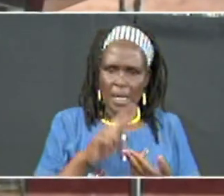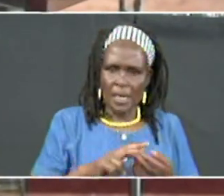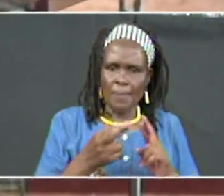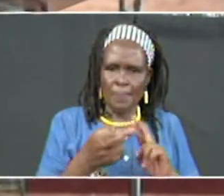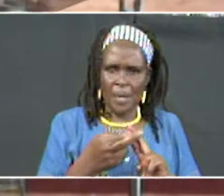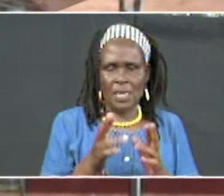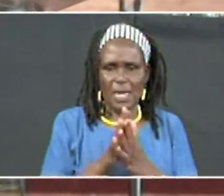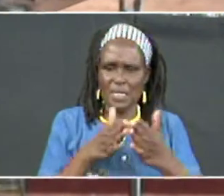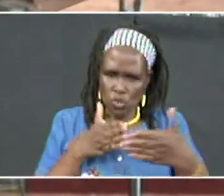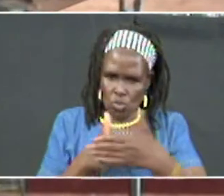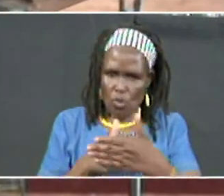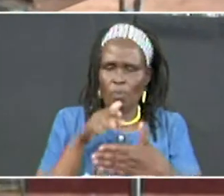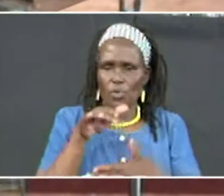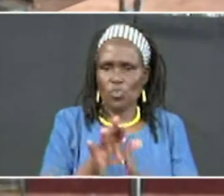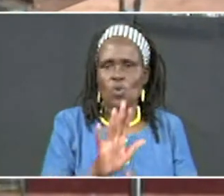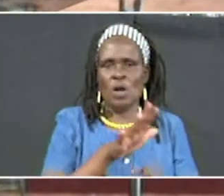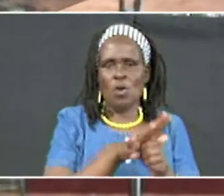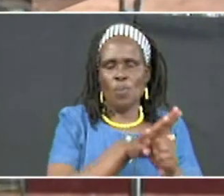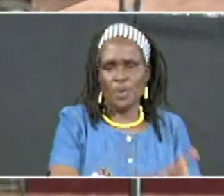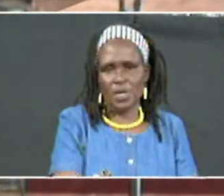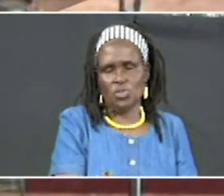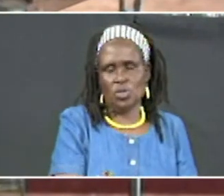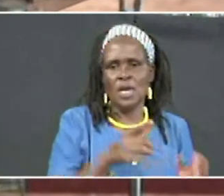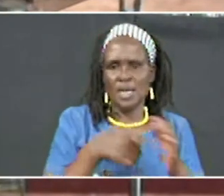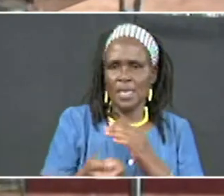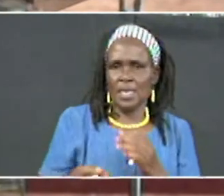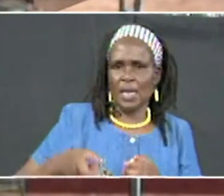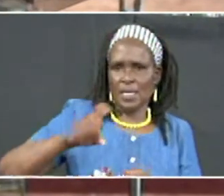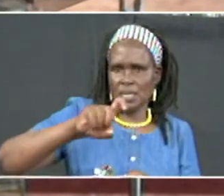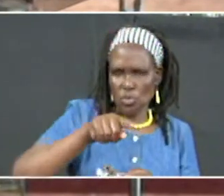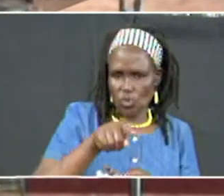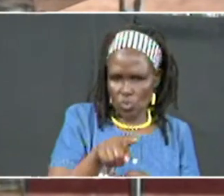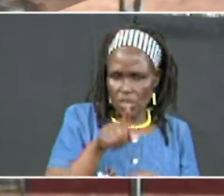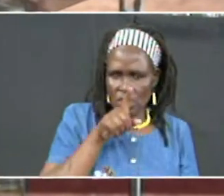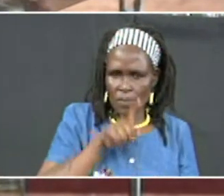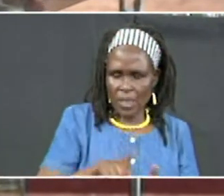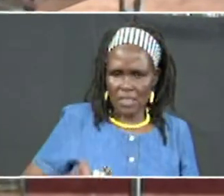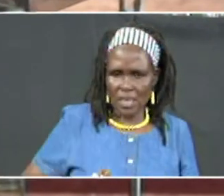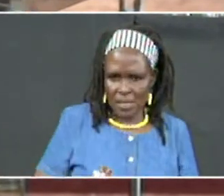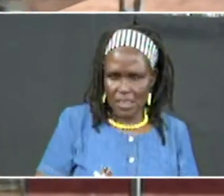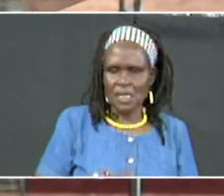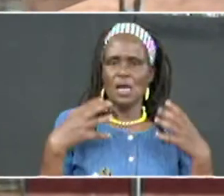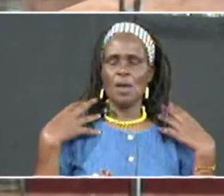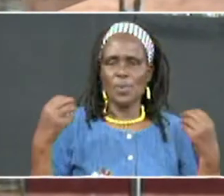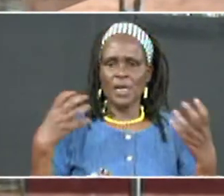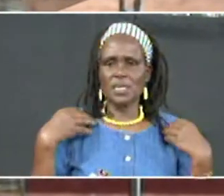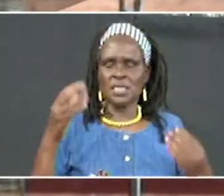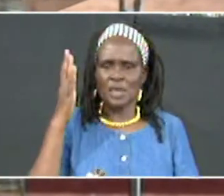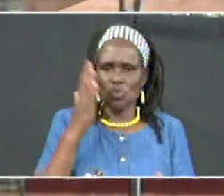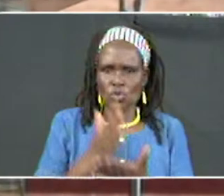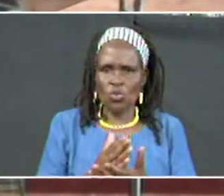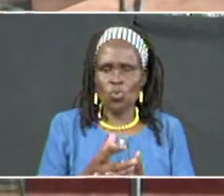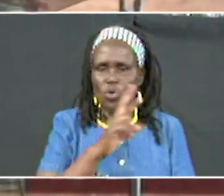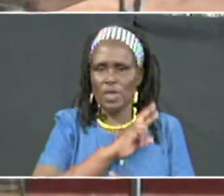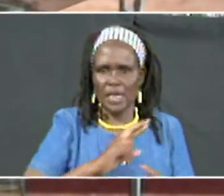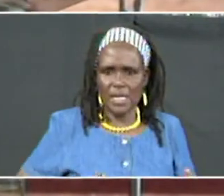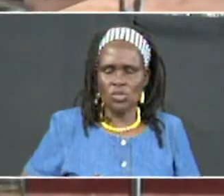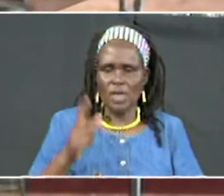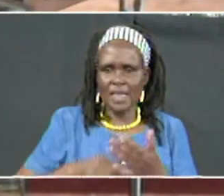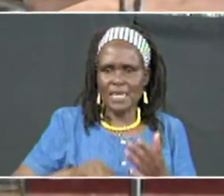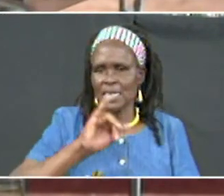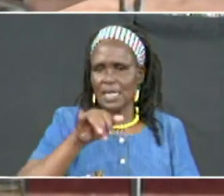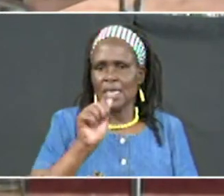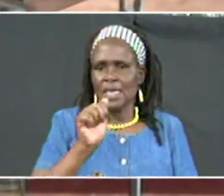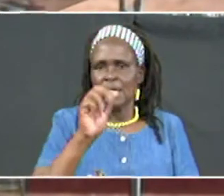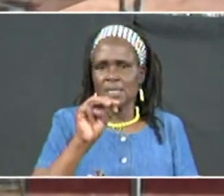oppression. In addition to this, brothers and sisters, practice the true religion that James says